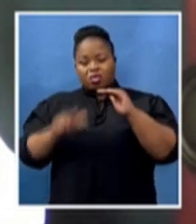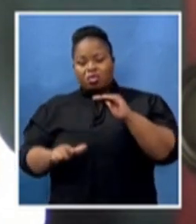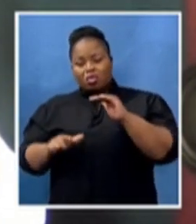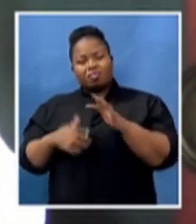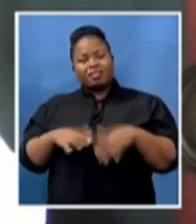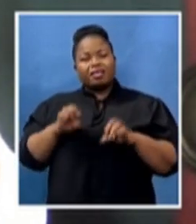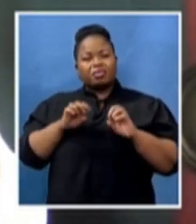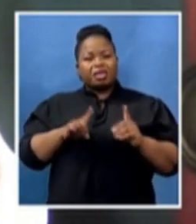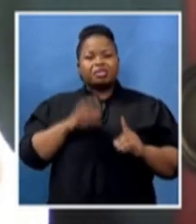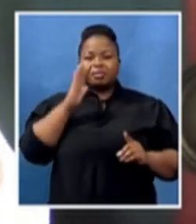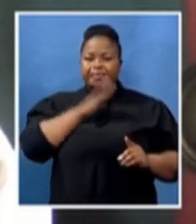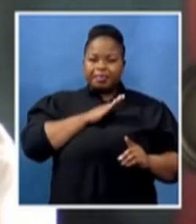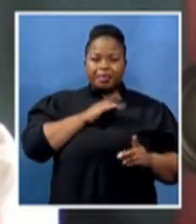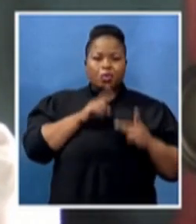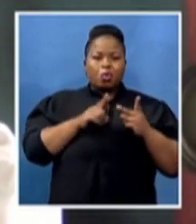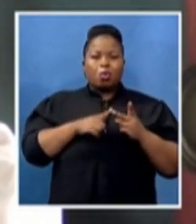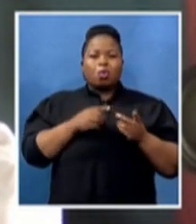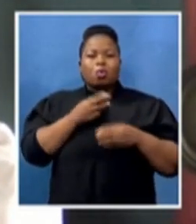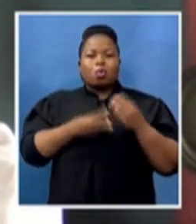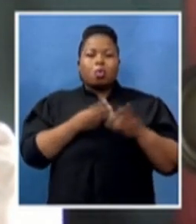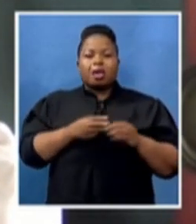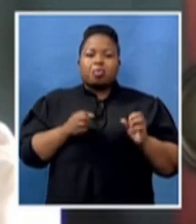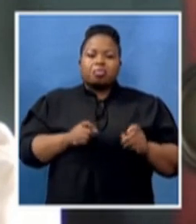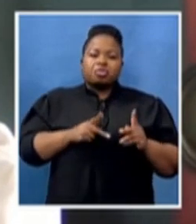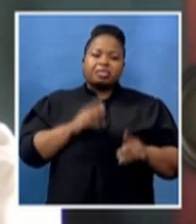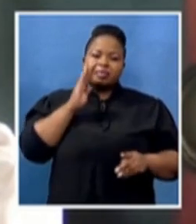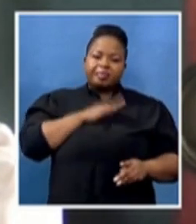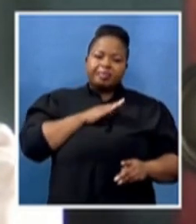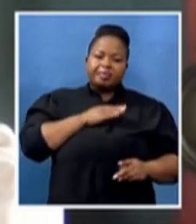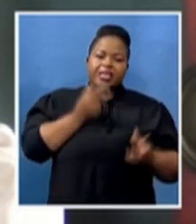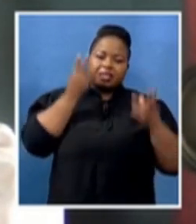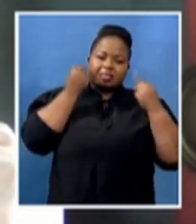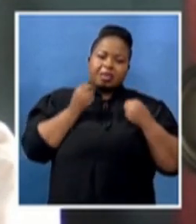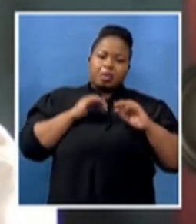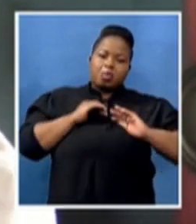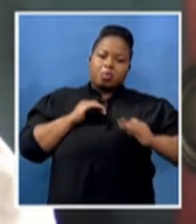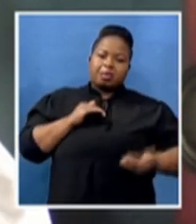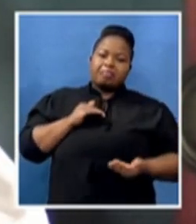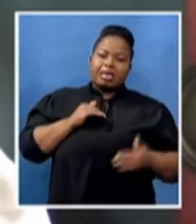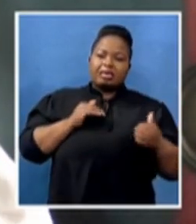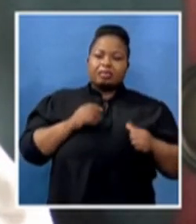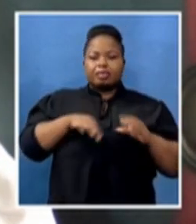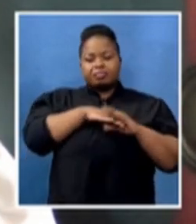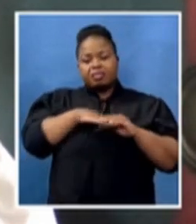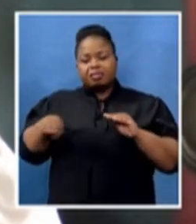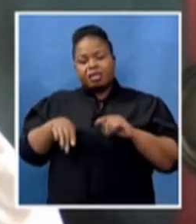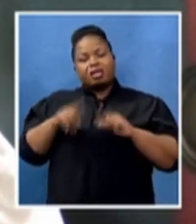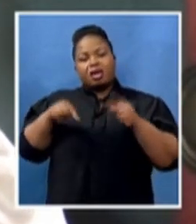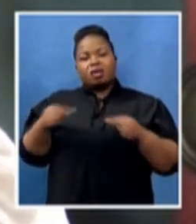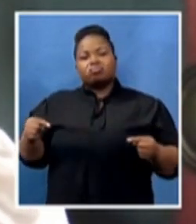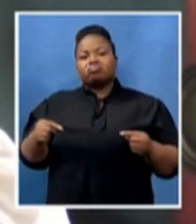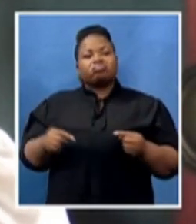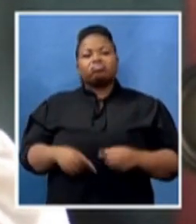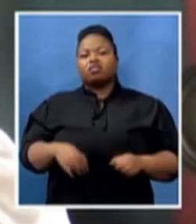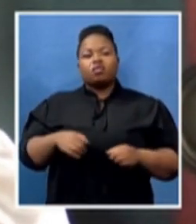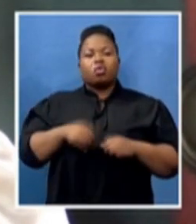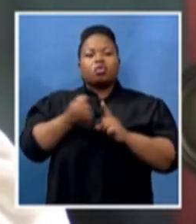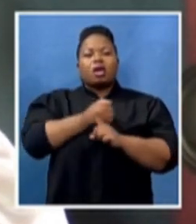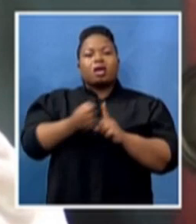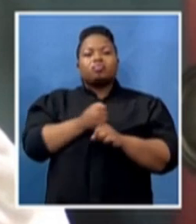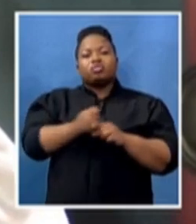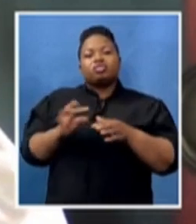opportunities often prevent women from exiting abusive relationships, thus prolonging their risk of